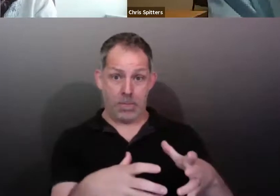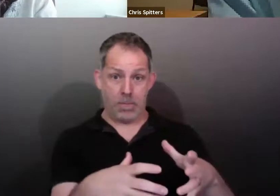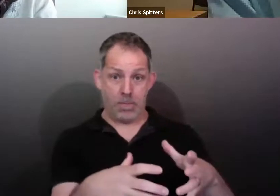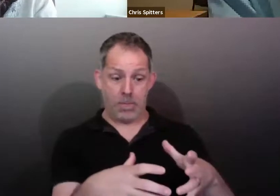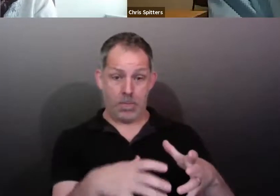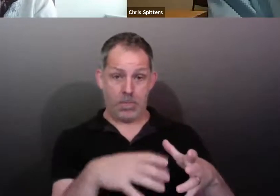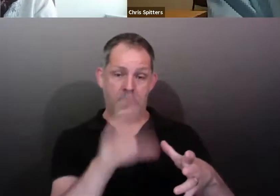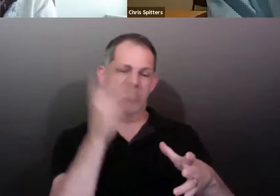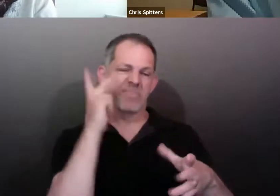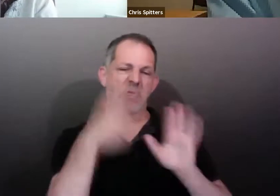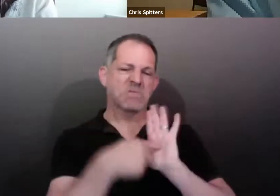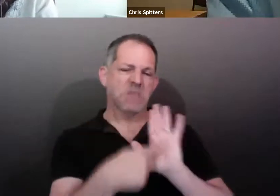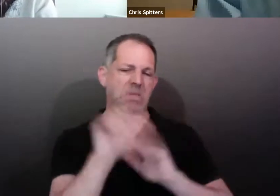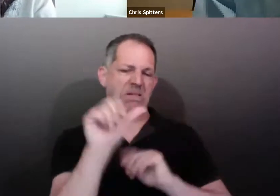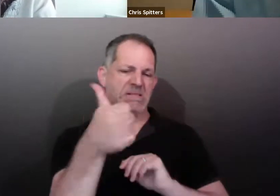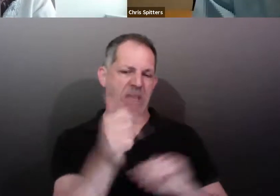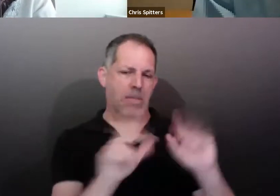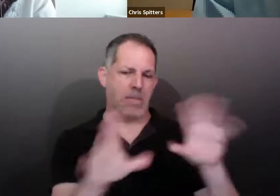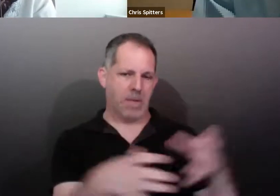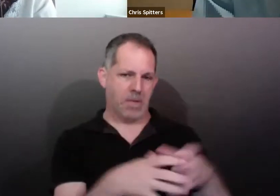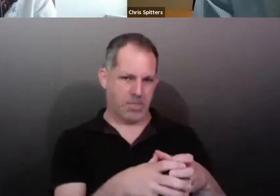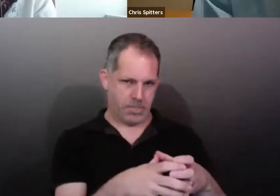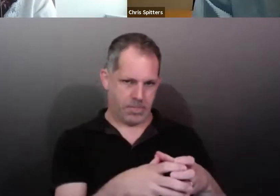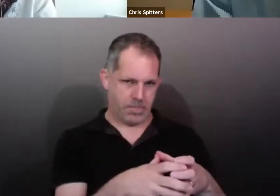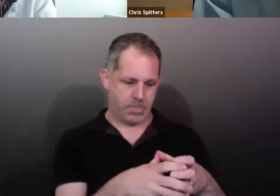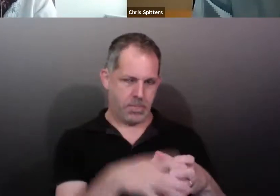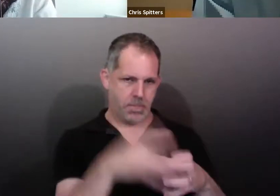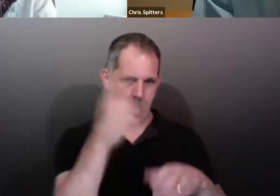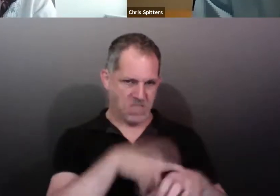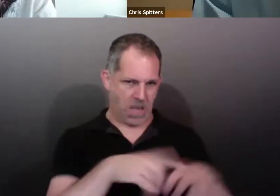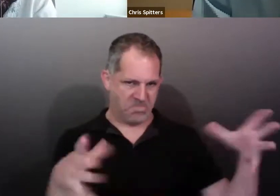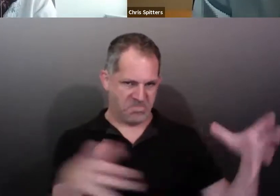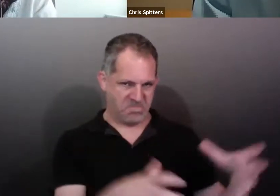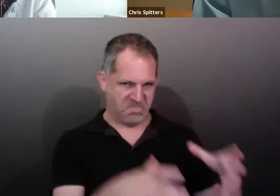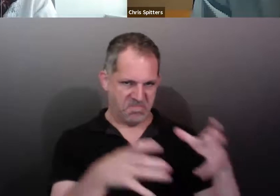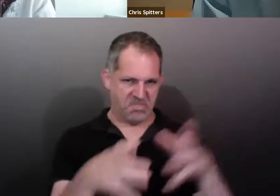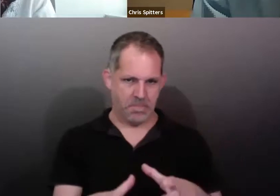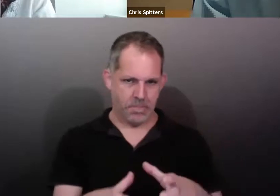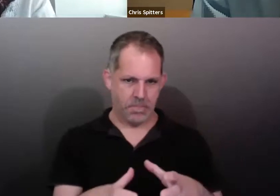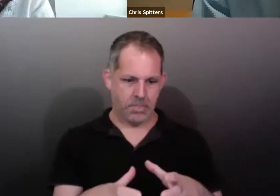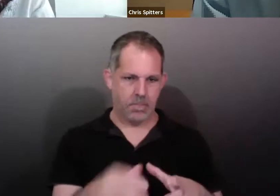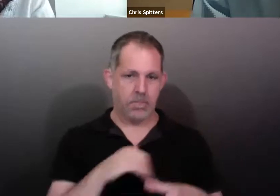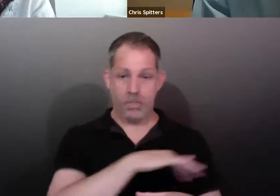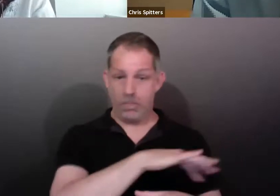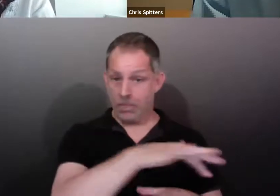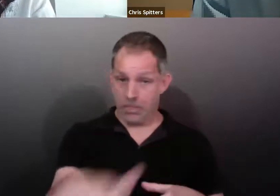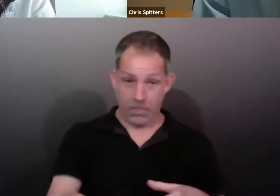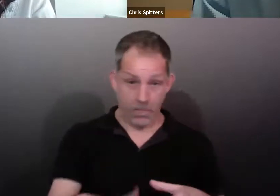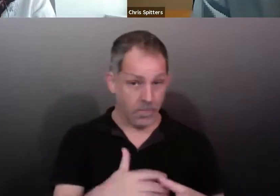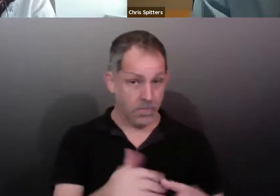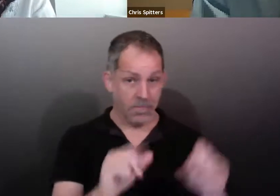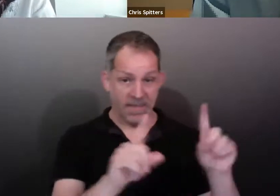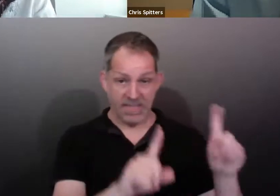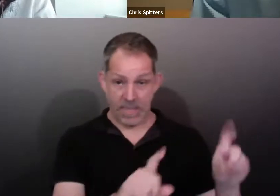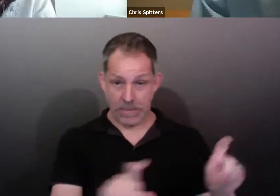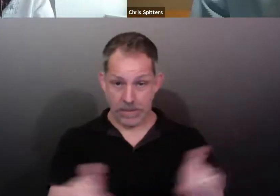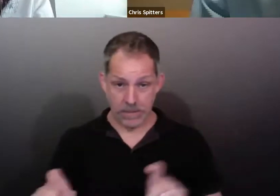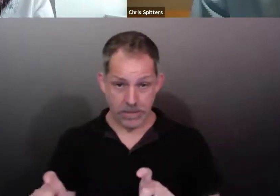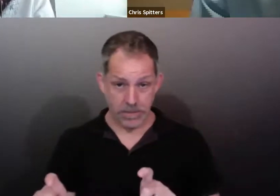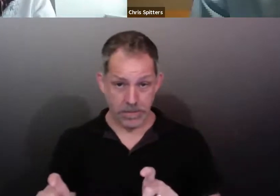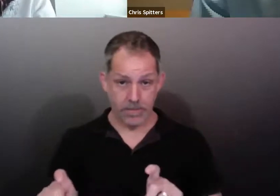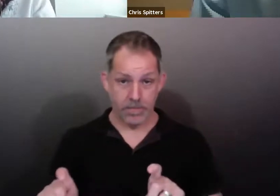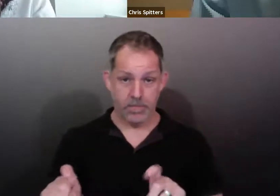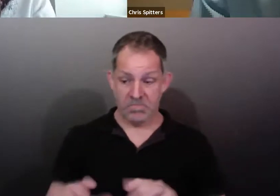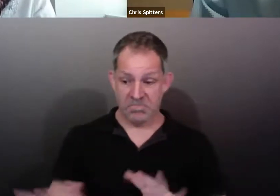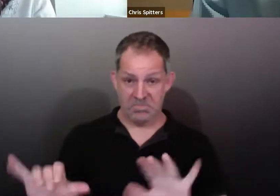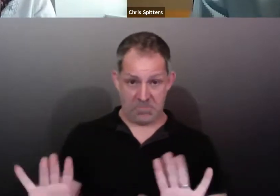at a time, and then you test all those. And if that bunch is negative, then all 10 of those people